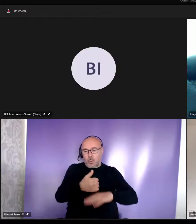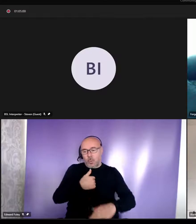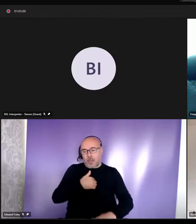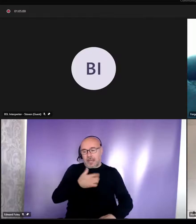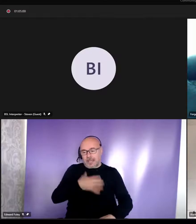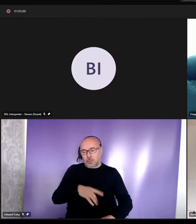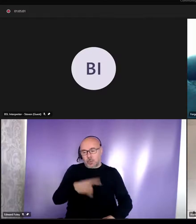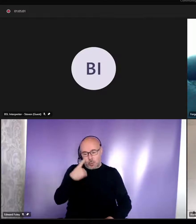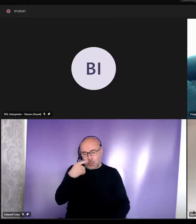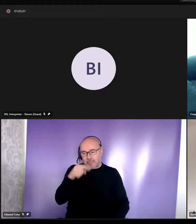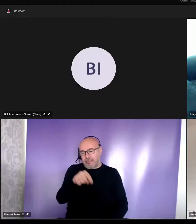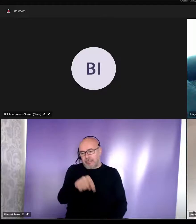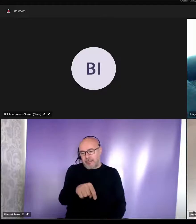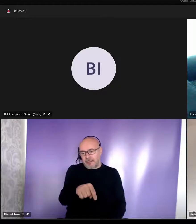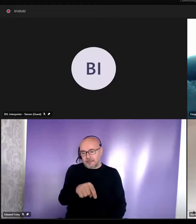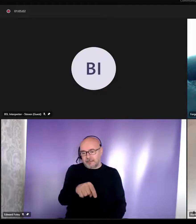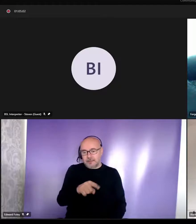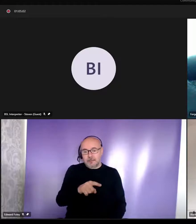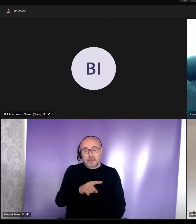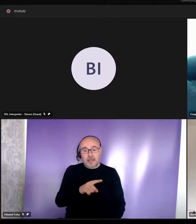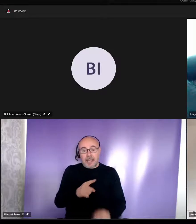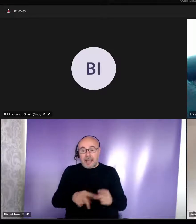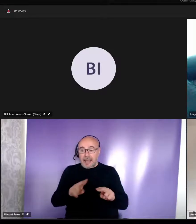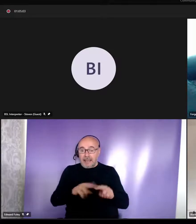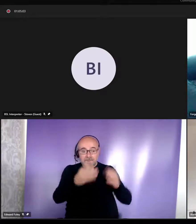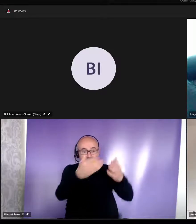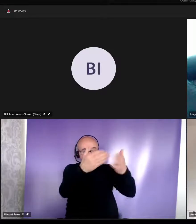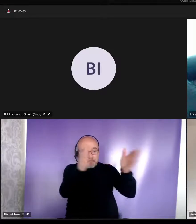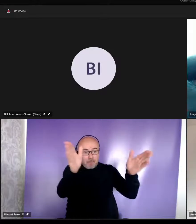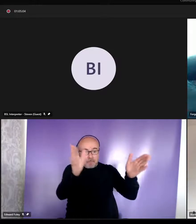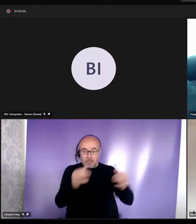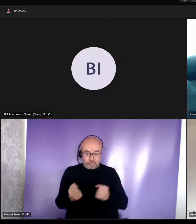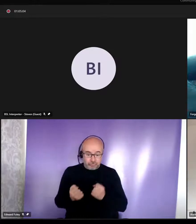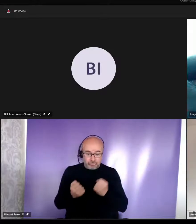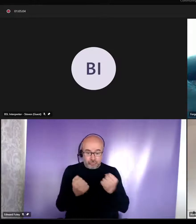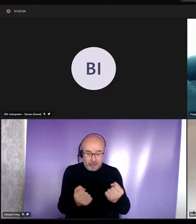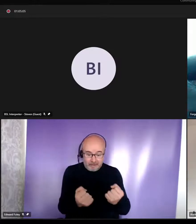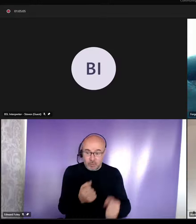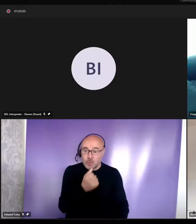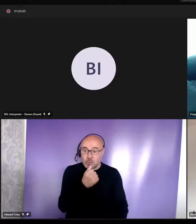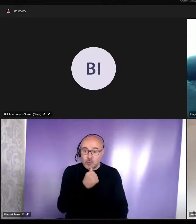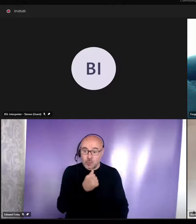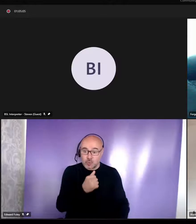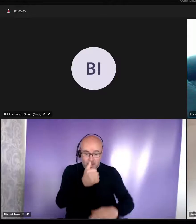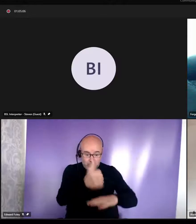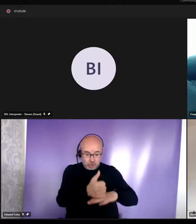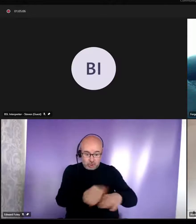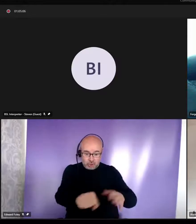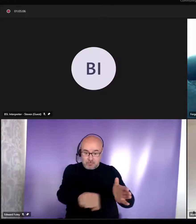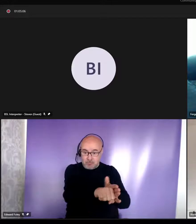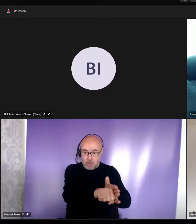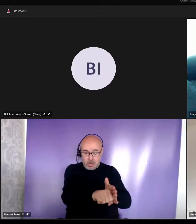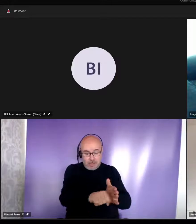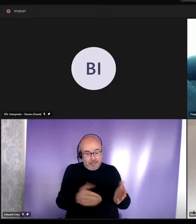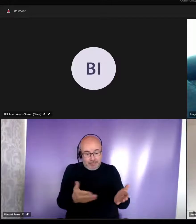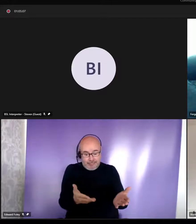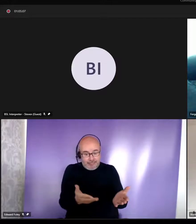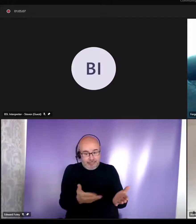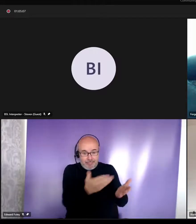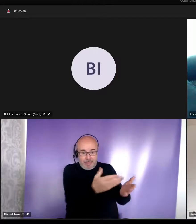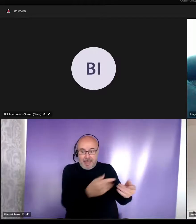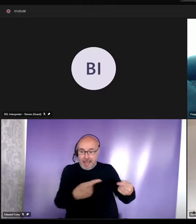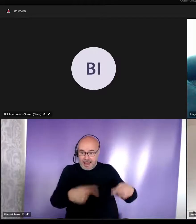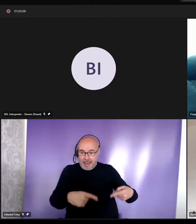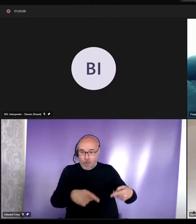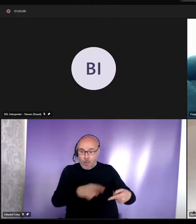nowhere to charge them, and if the public are using them, well, they're entitled to use them because they were paid with public money. So I would